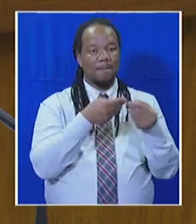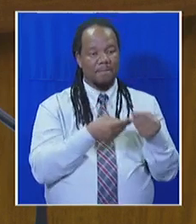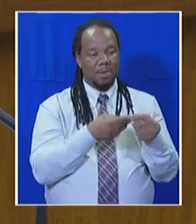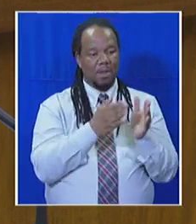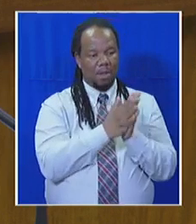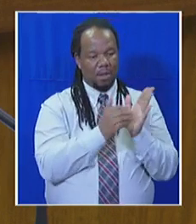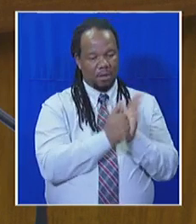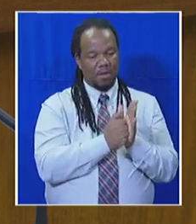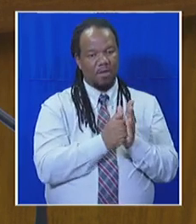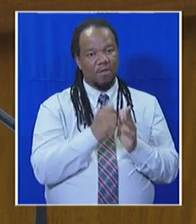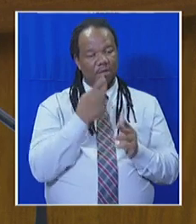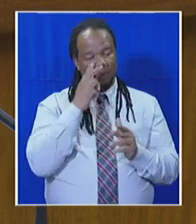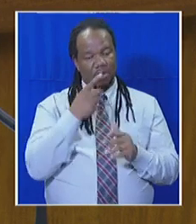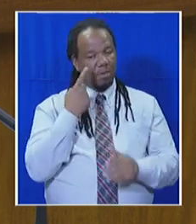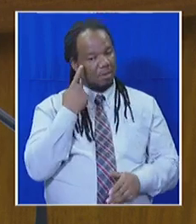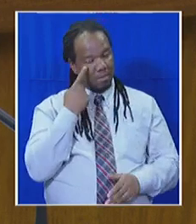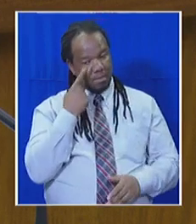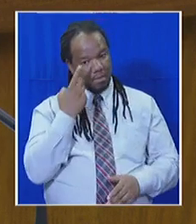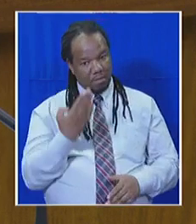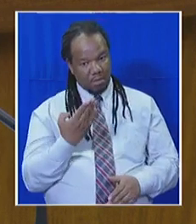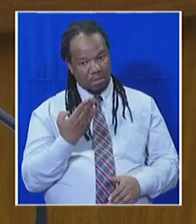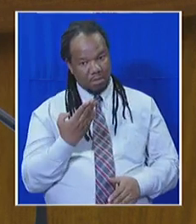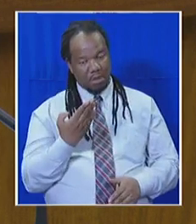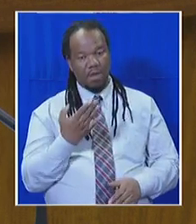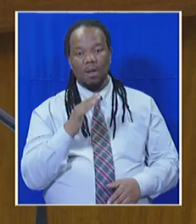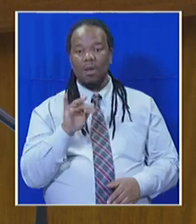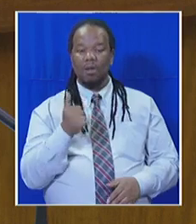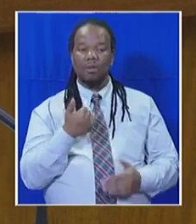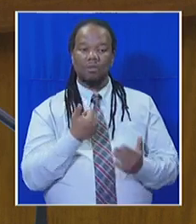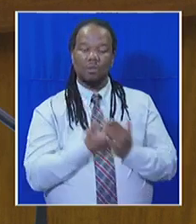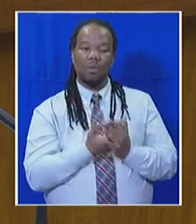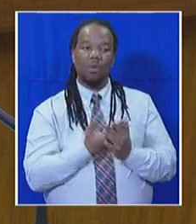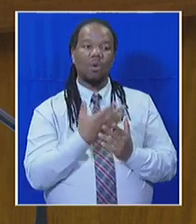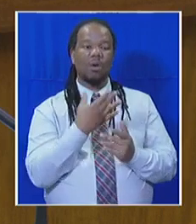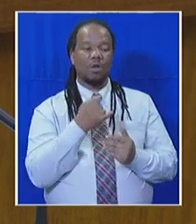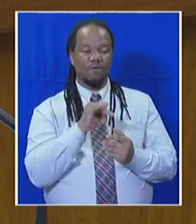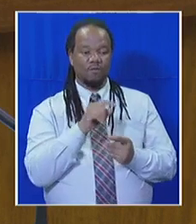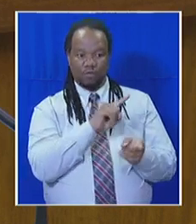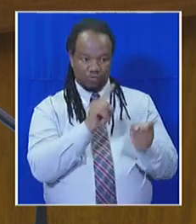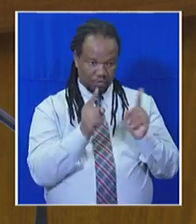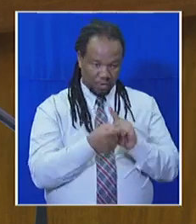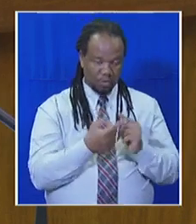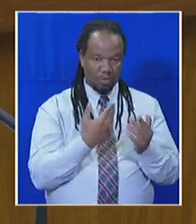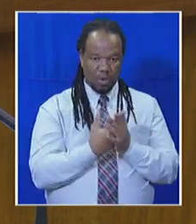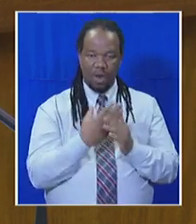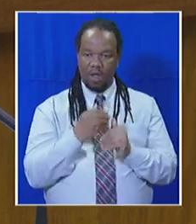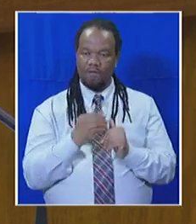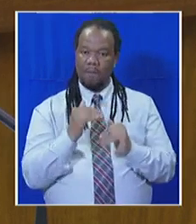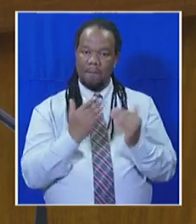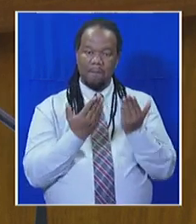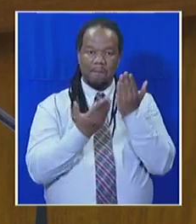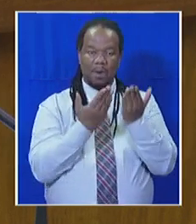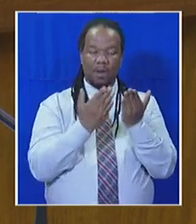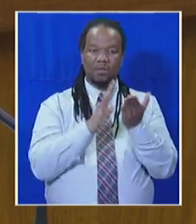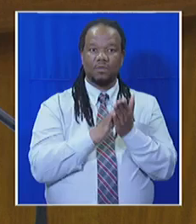empirical evidence advanced that can demonstrate that any change will ensure an appropriate balance between revenue,